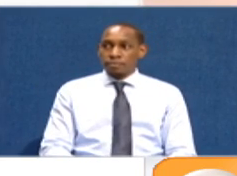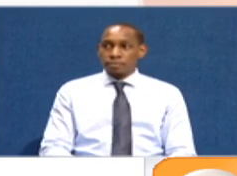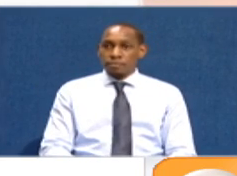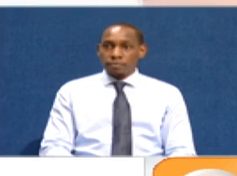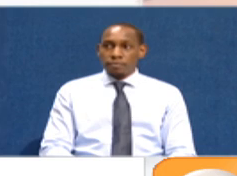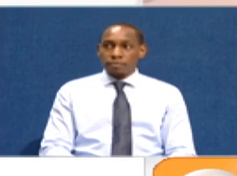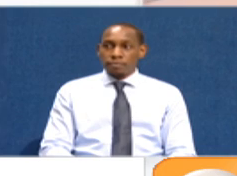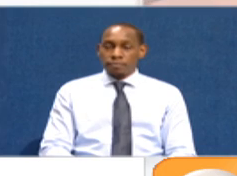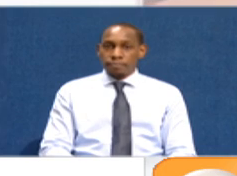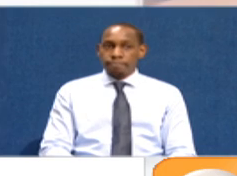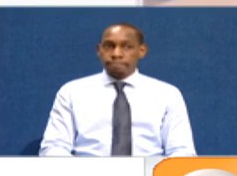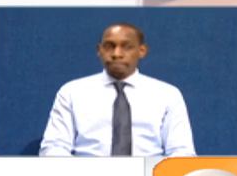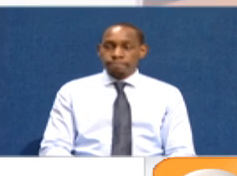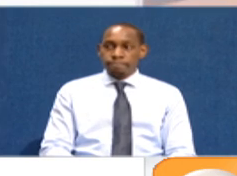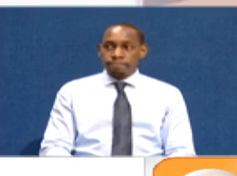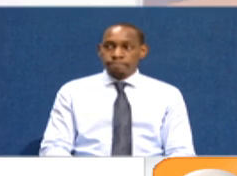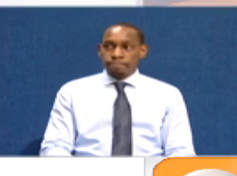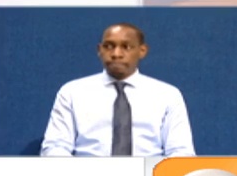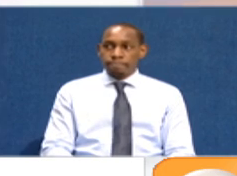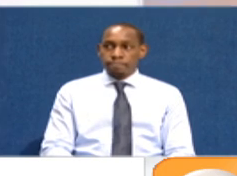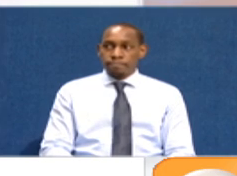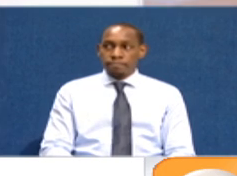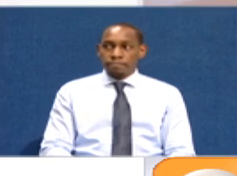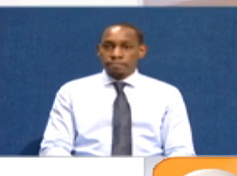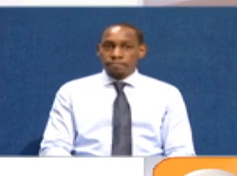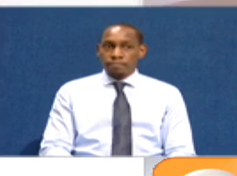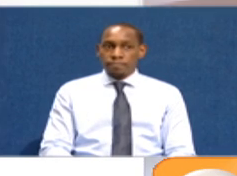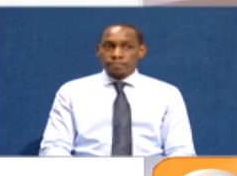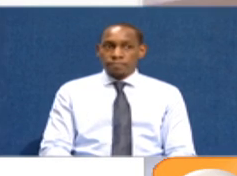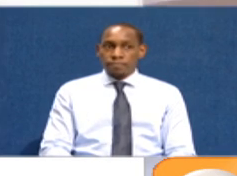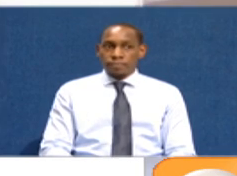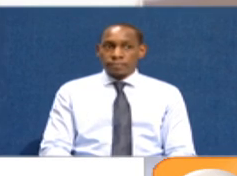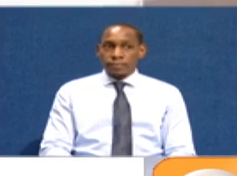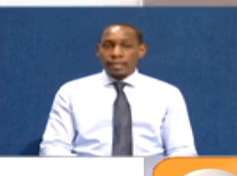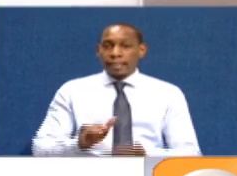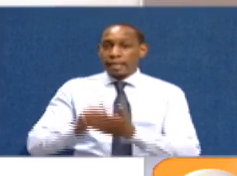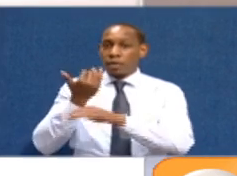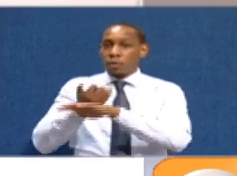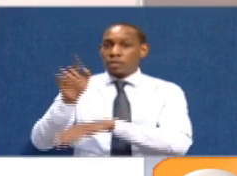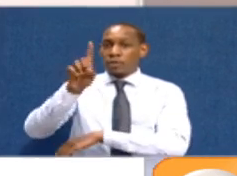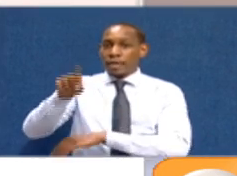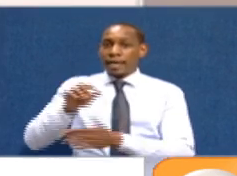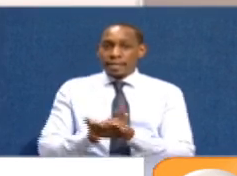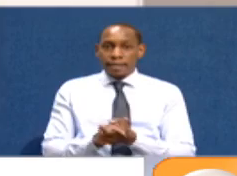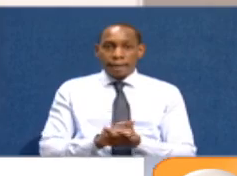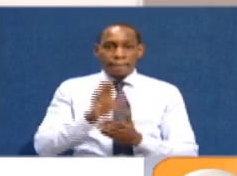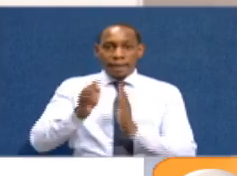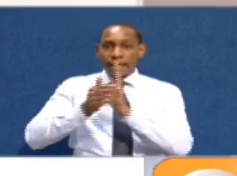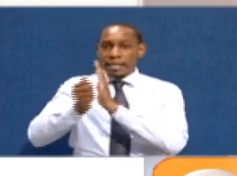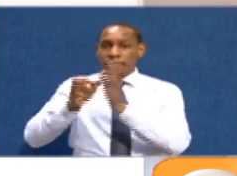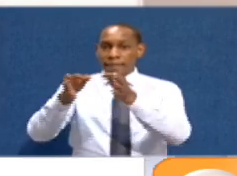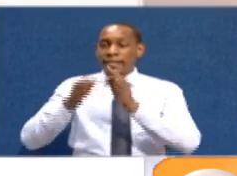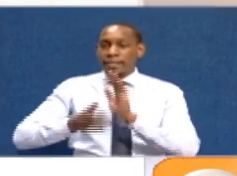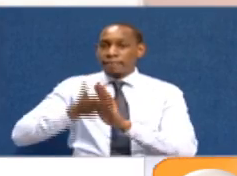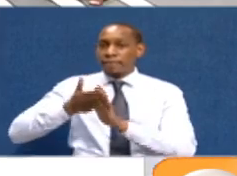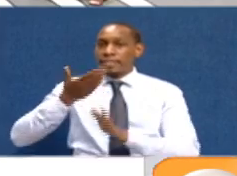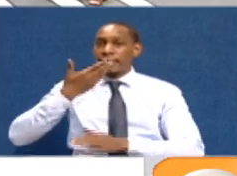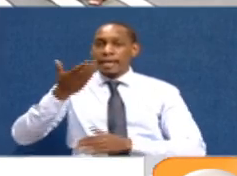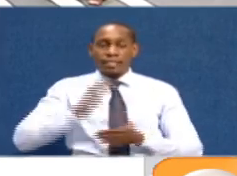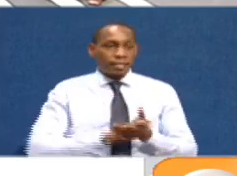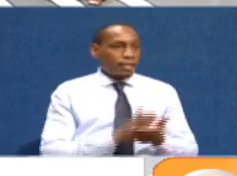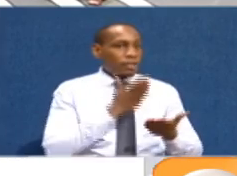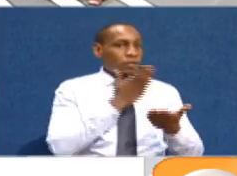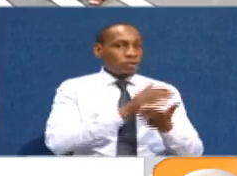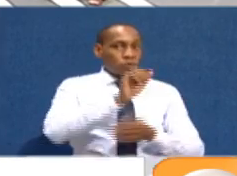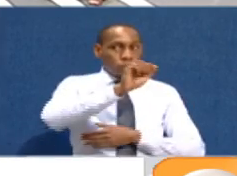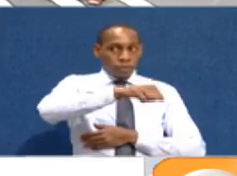ask him, Dr. Ari, what do you think of our economy and increasing debt? Oh, wow. That's a tough question. Since you're an expert in finance, real quick. Certainly,